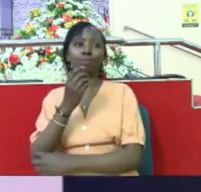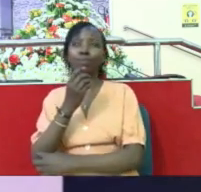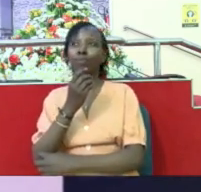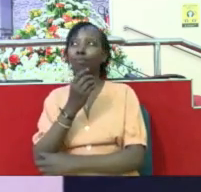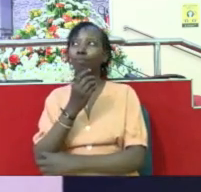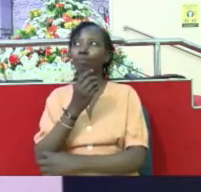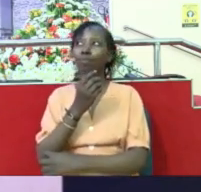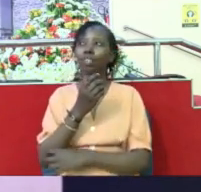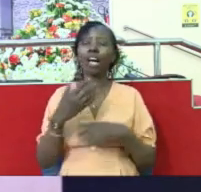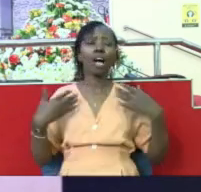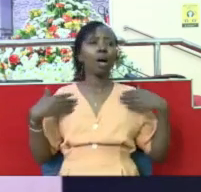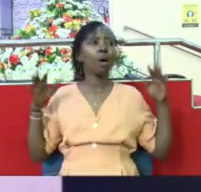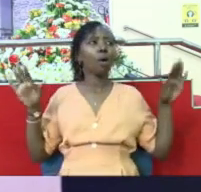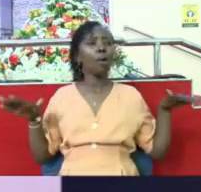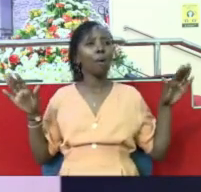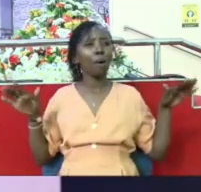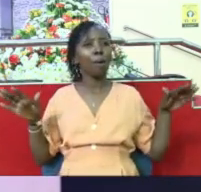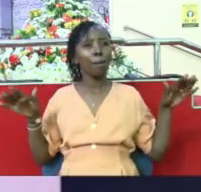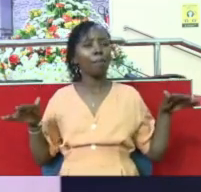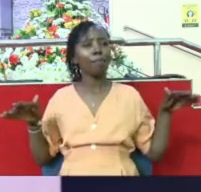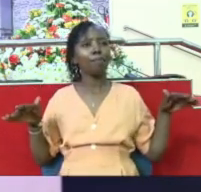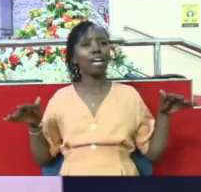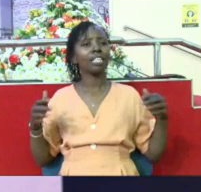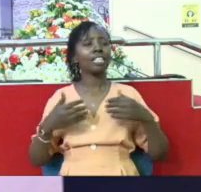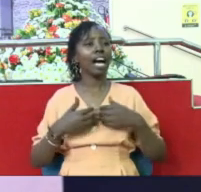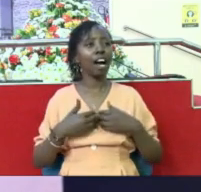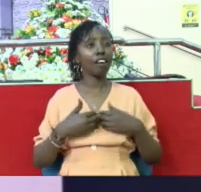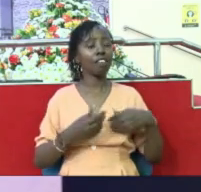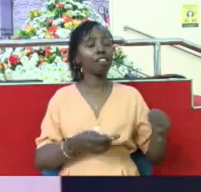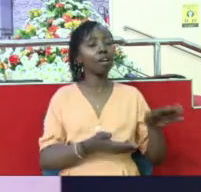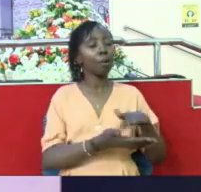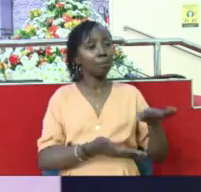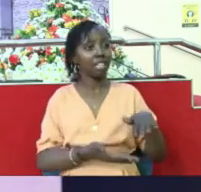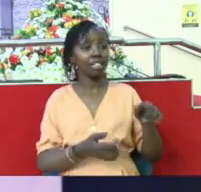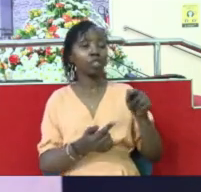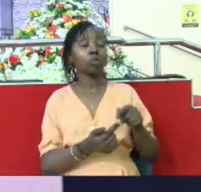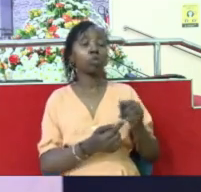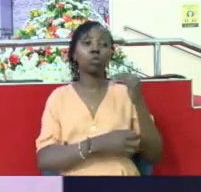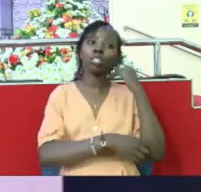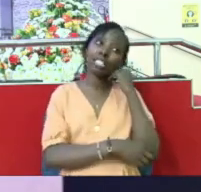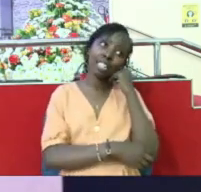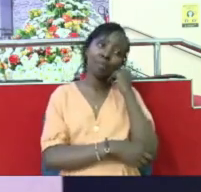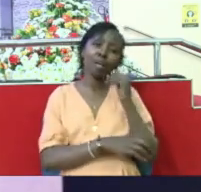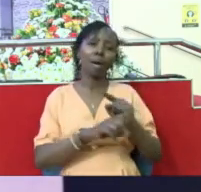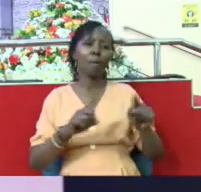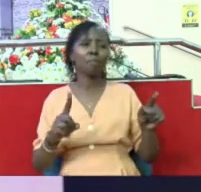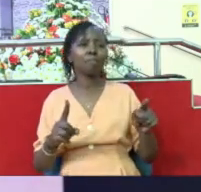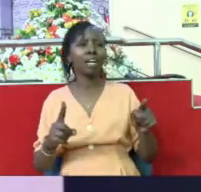The foxes have holes. But the Son of Man has nowhere to lay